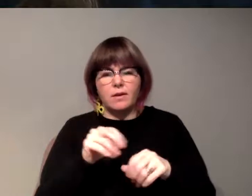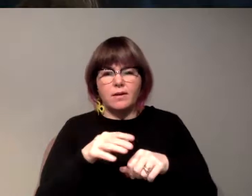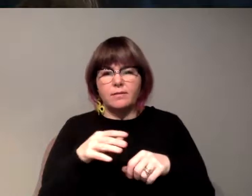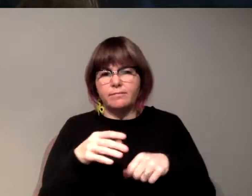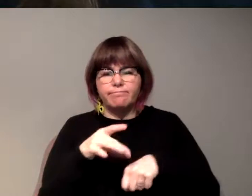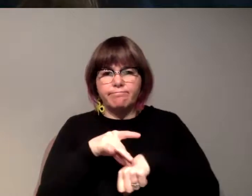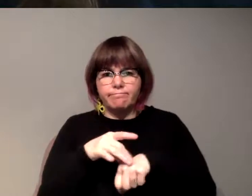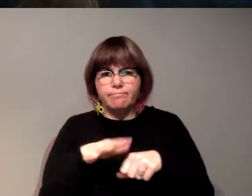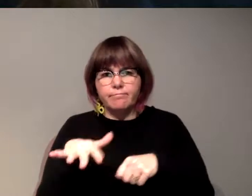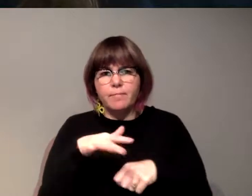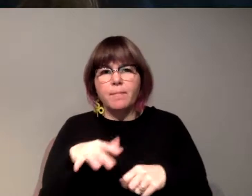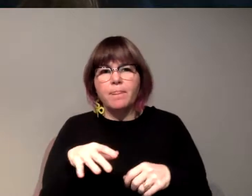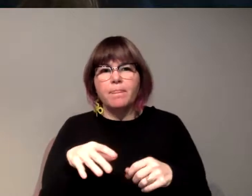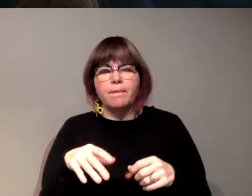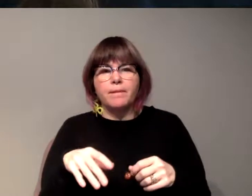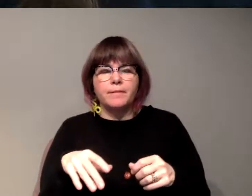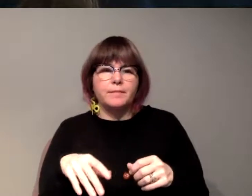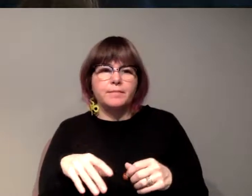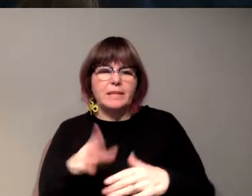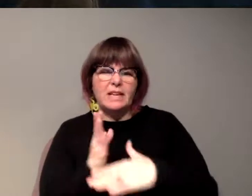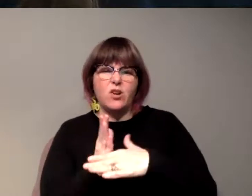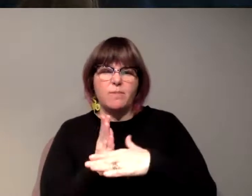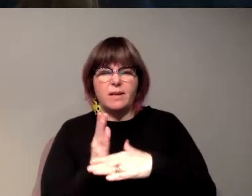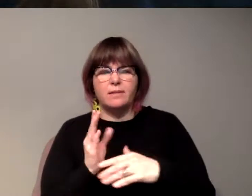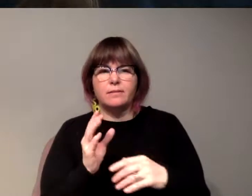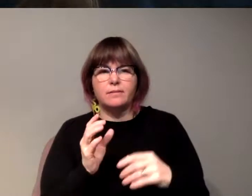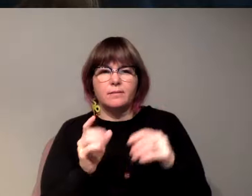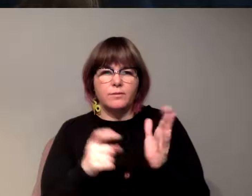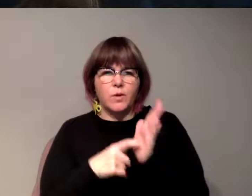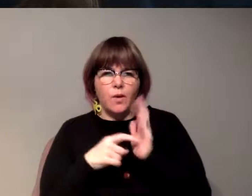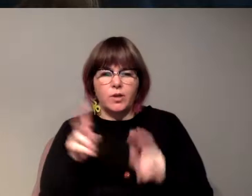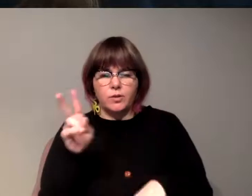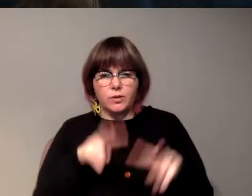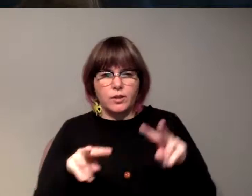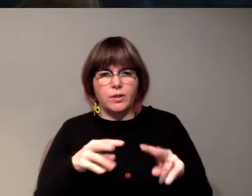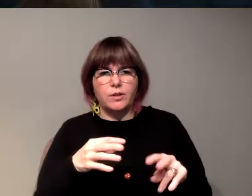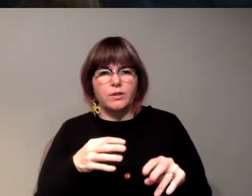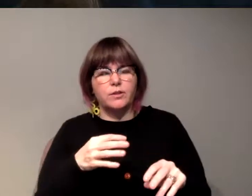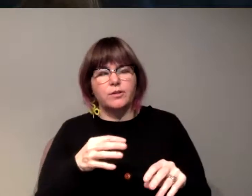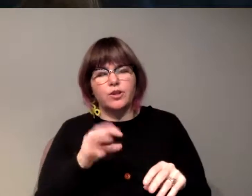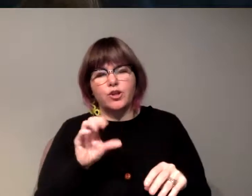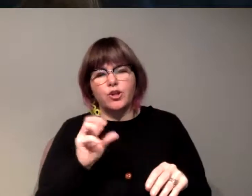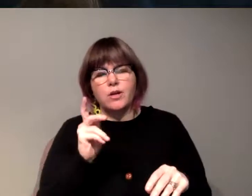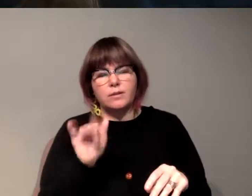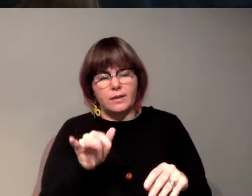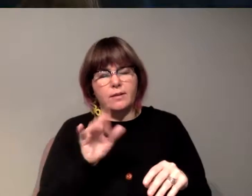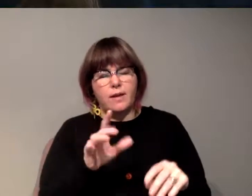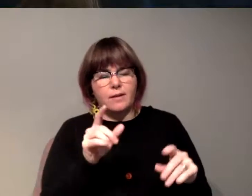workflow basically requires people to look at Curiosity mass cam images.